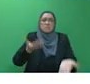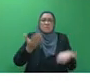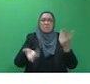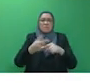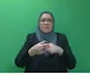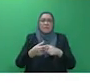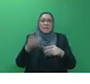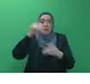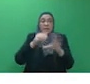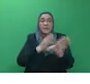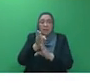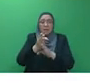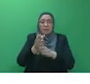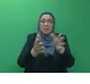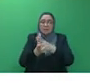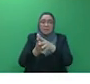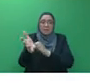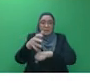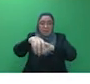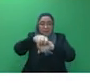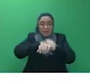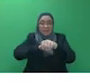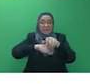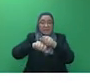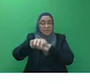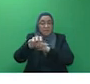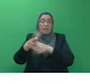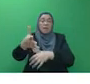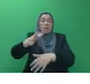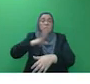you are in glove making good for you